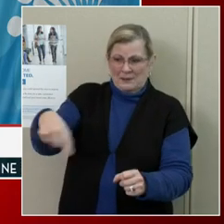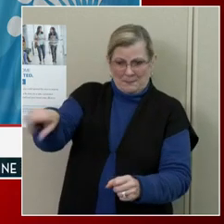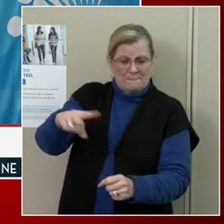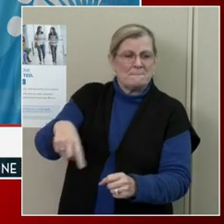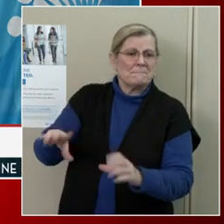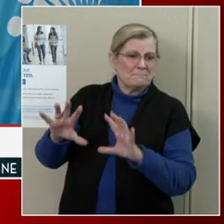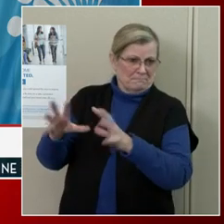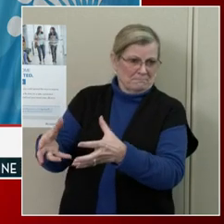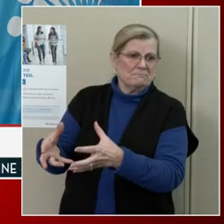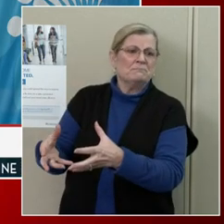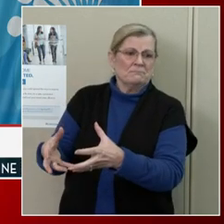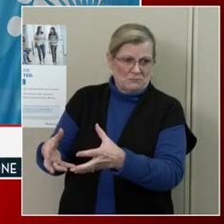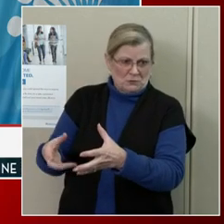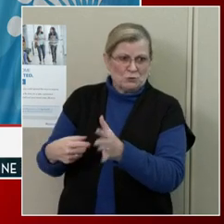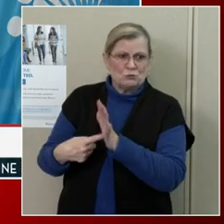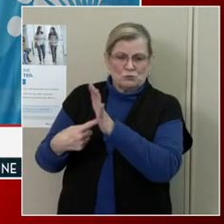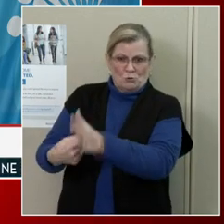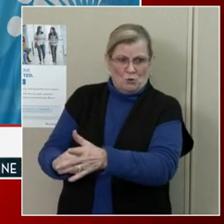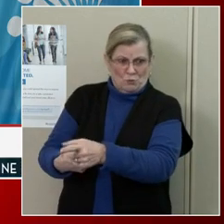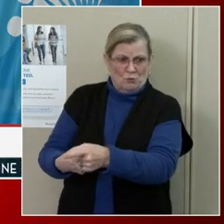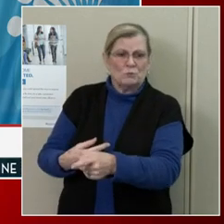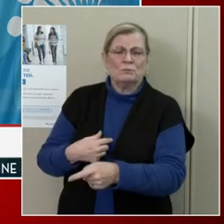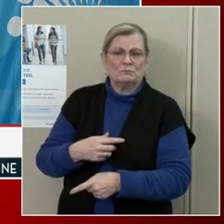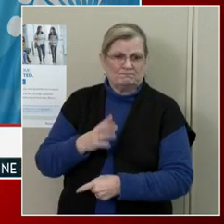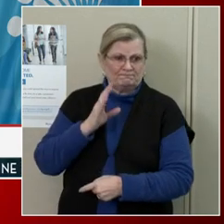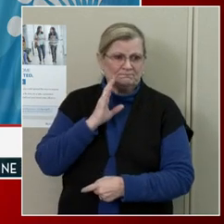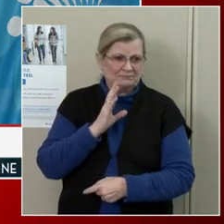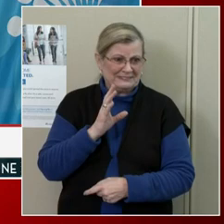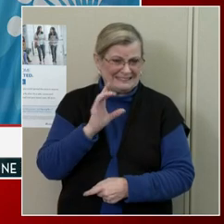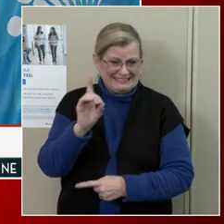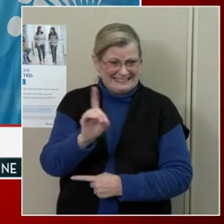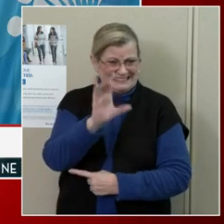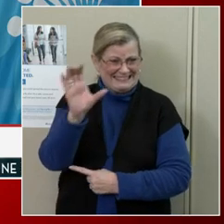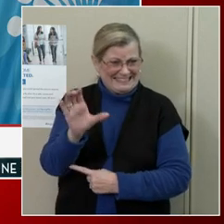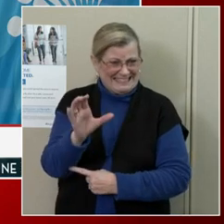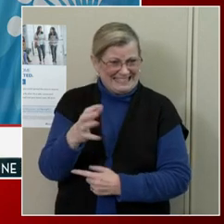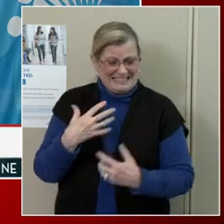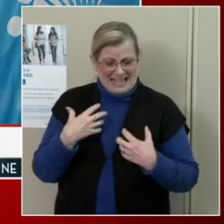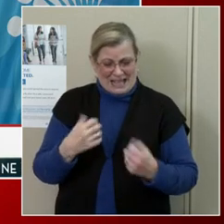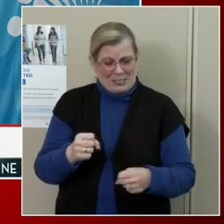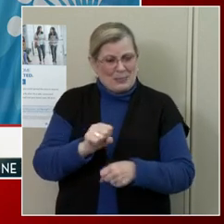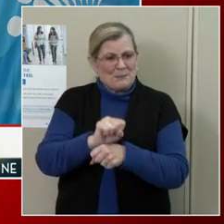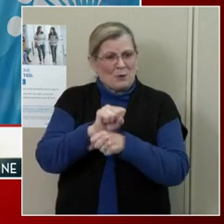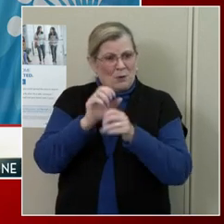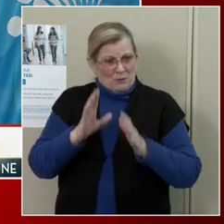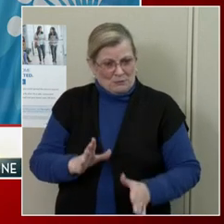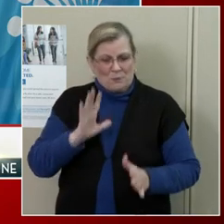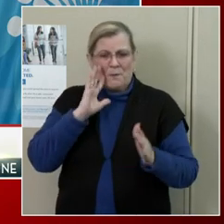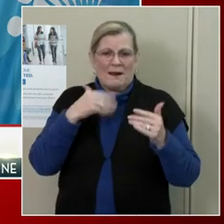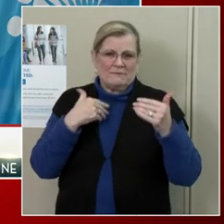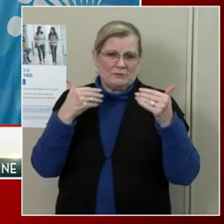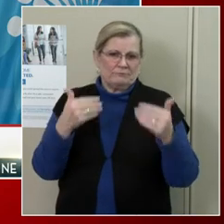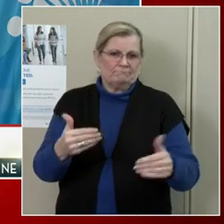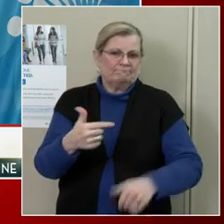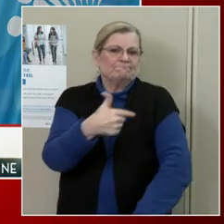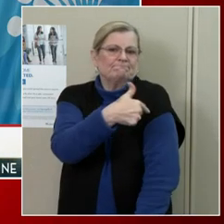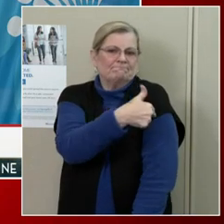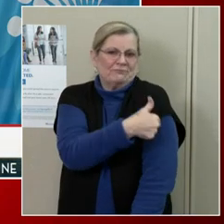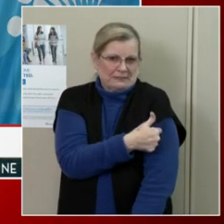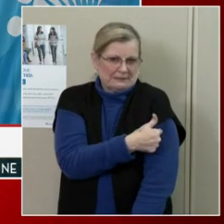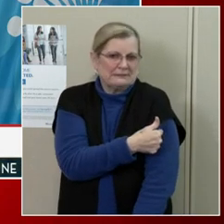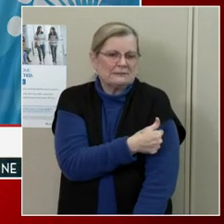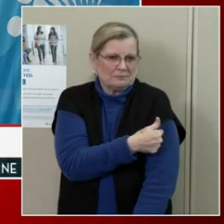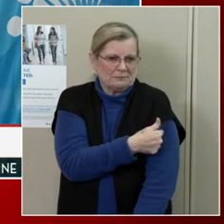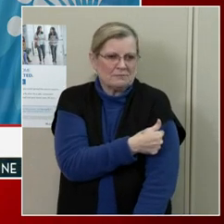our healthcare workers in the D.C. area in getting vaccinated. So I'd like to now introduce you to our